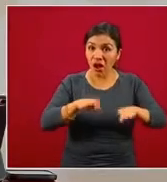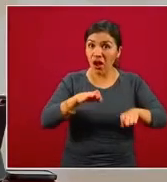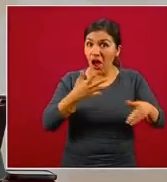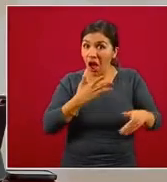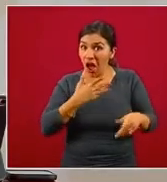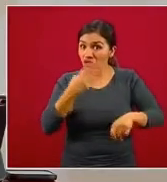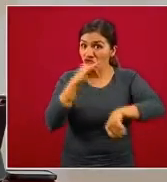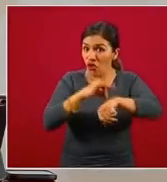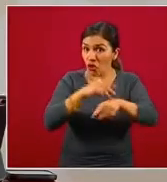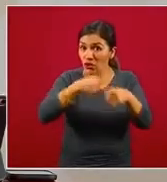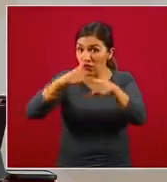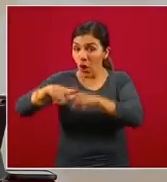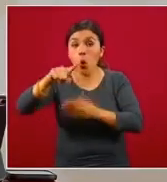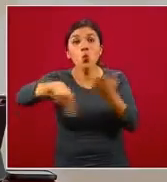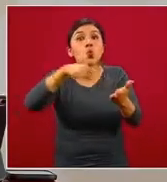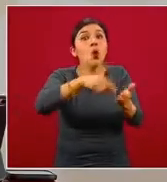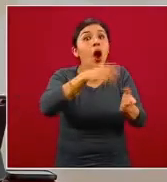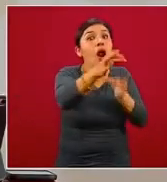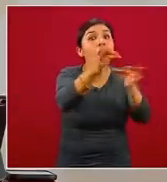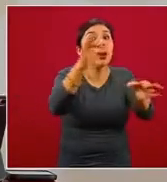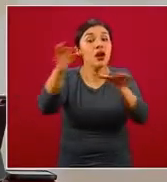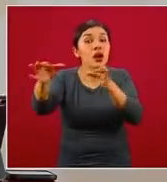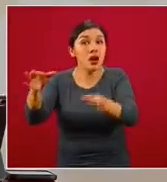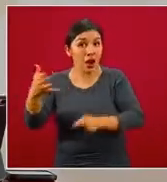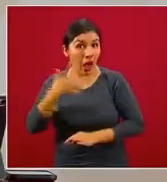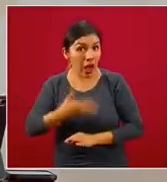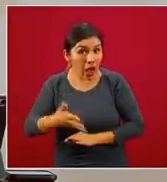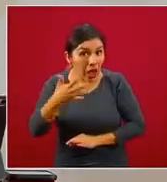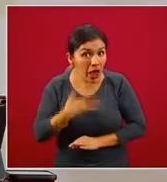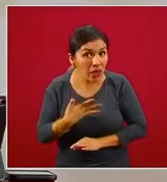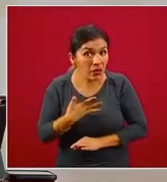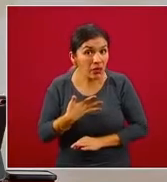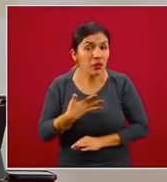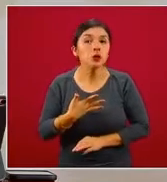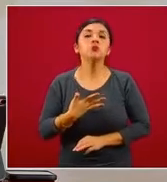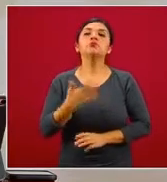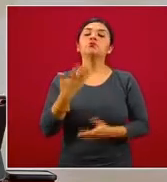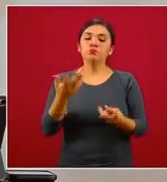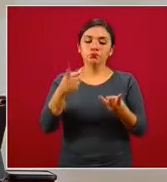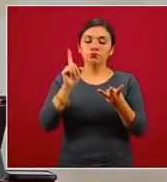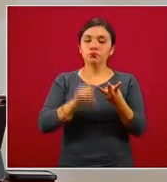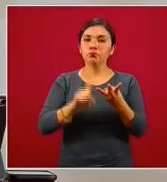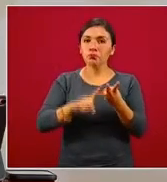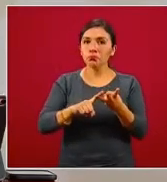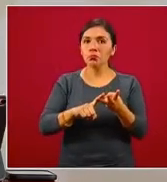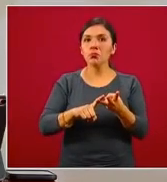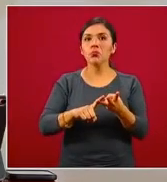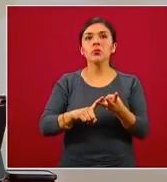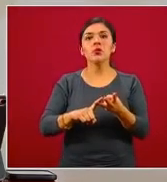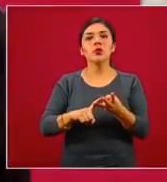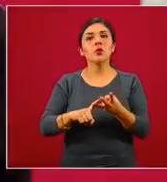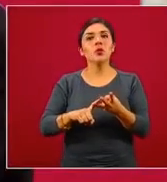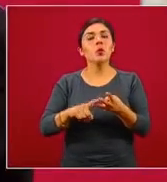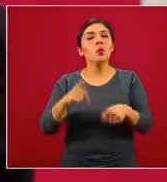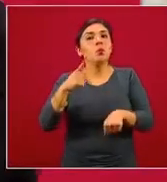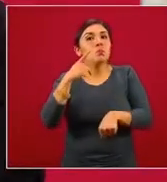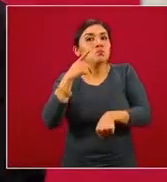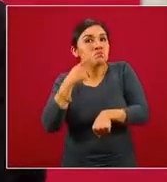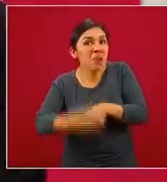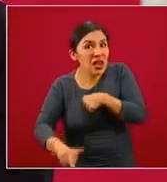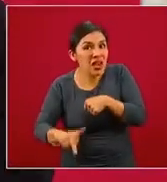careful. We've done assessments on many different levels. We were saying that